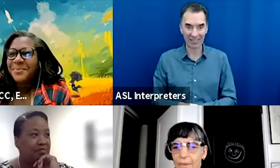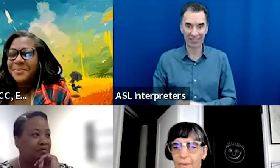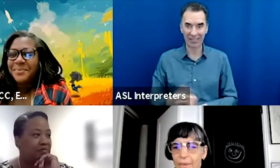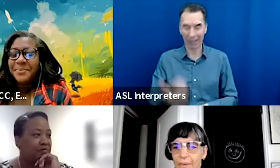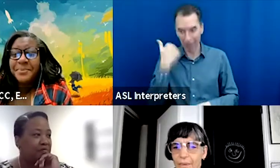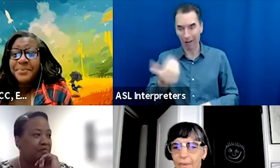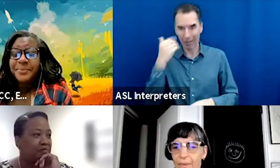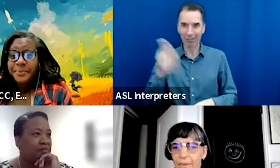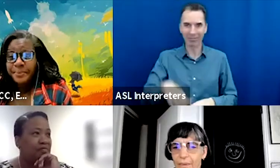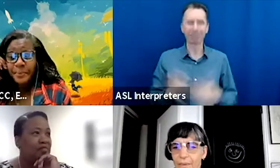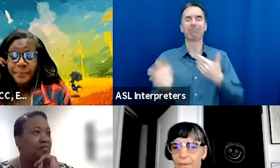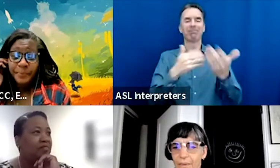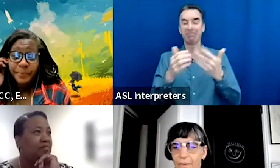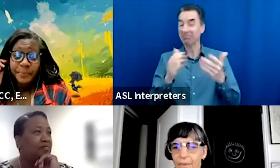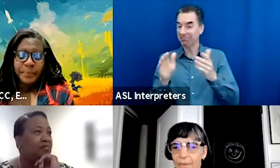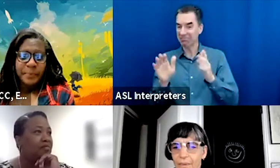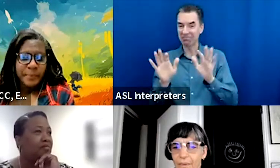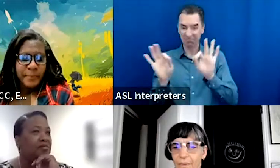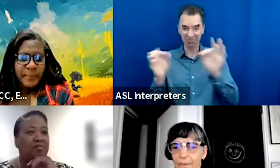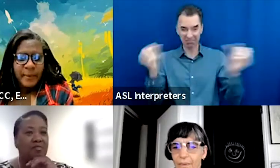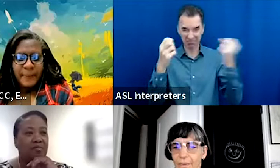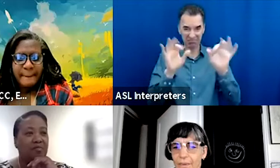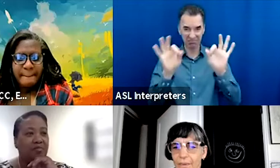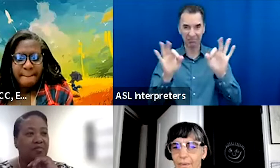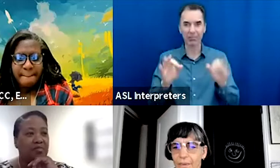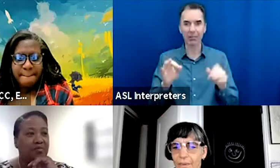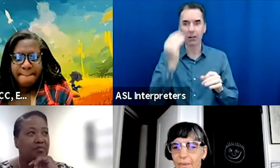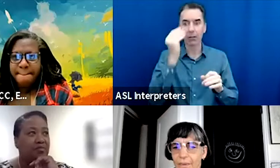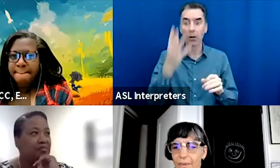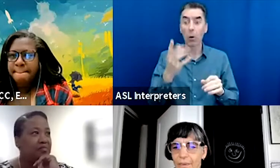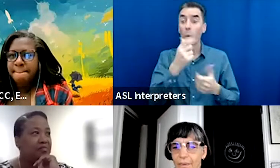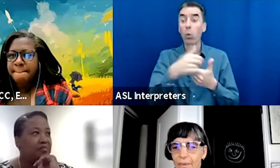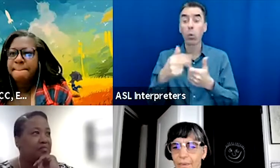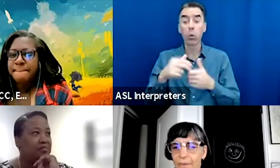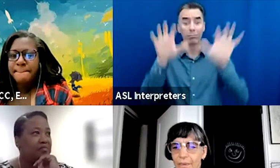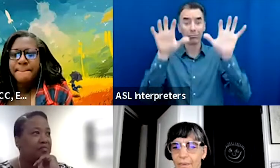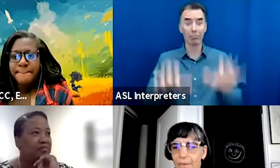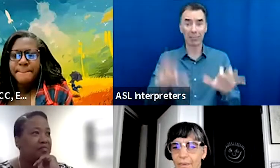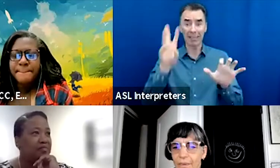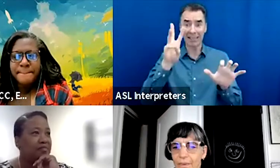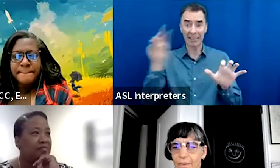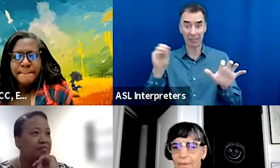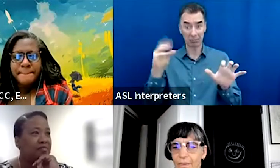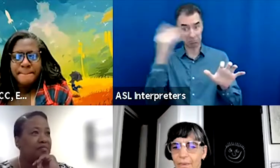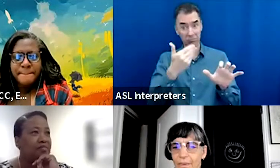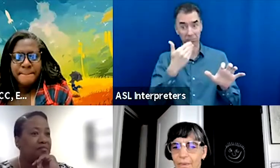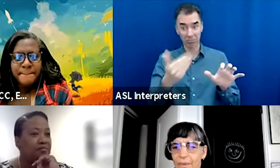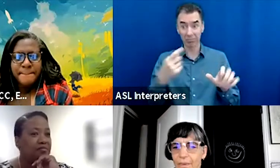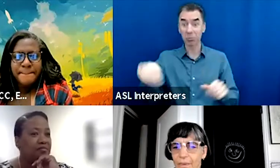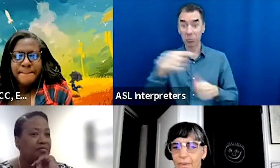All right. Well, let's get started. I think we've got 60 participants, so that sounds pretty good. Thank you all for being